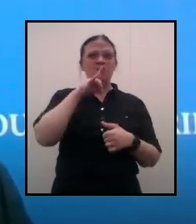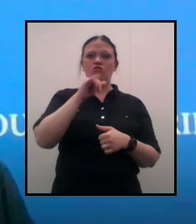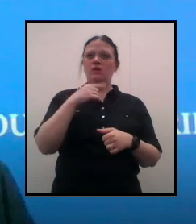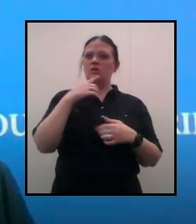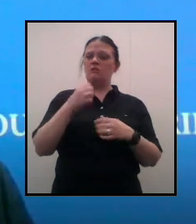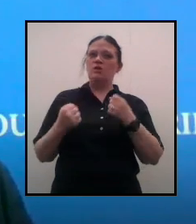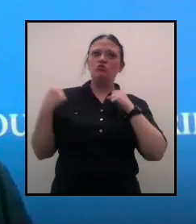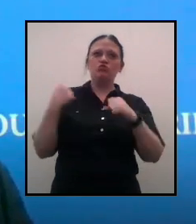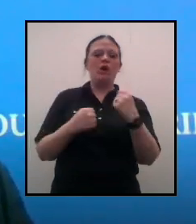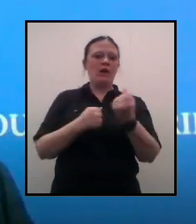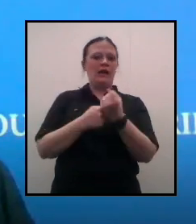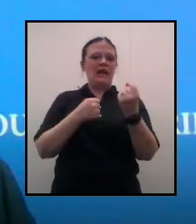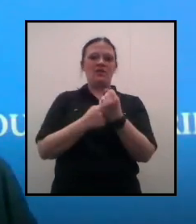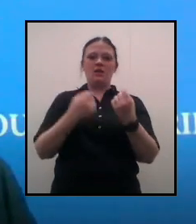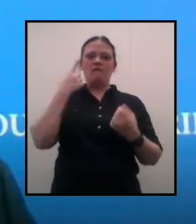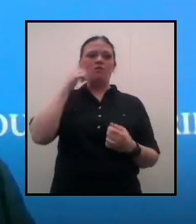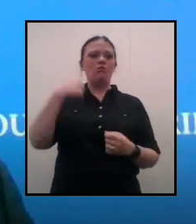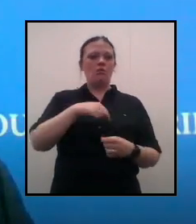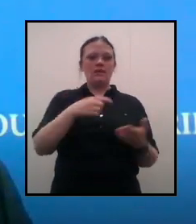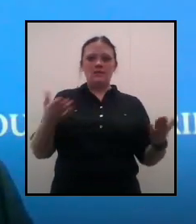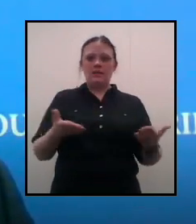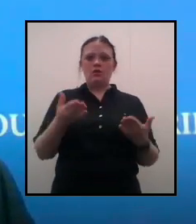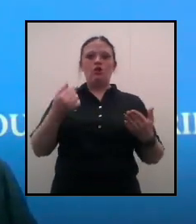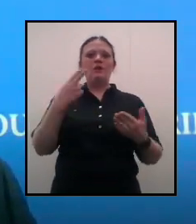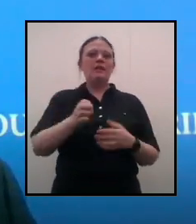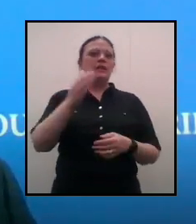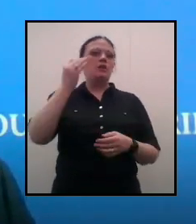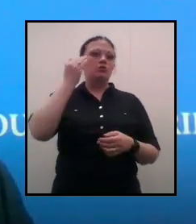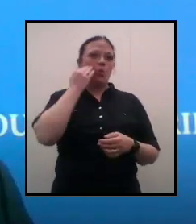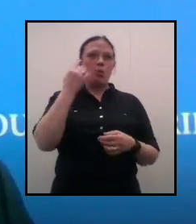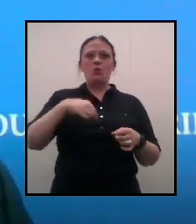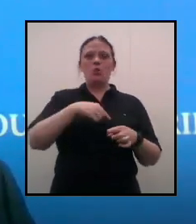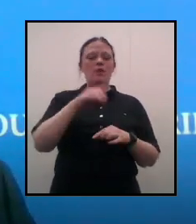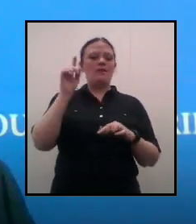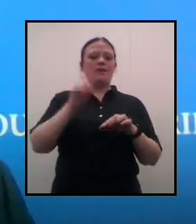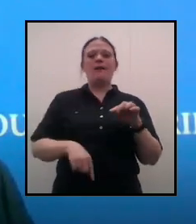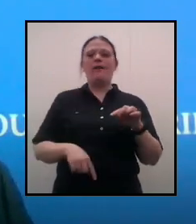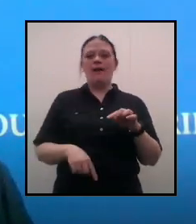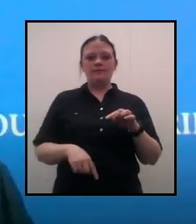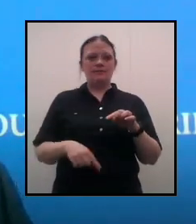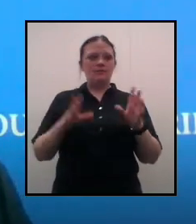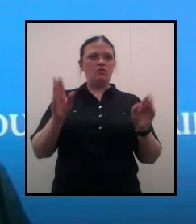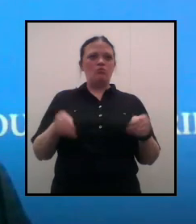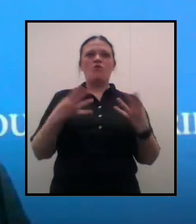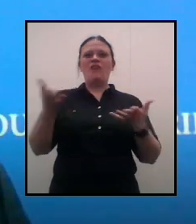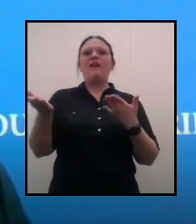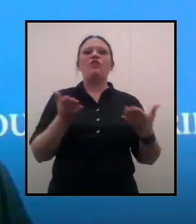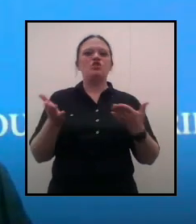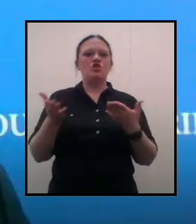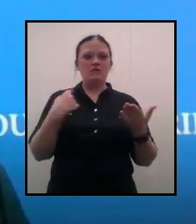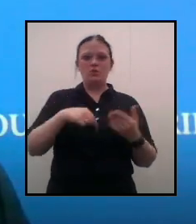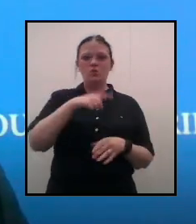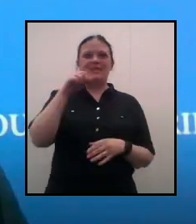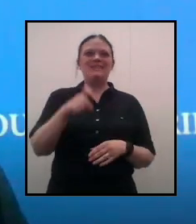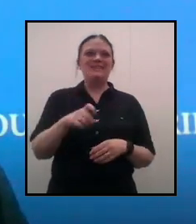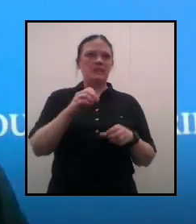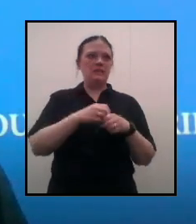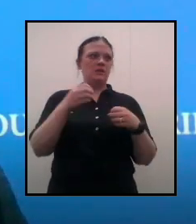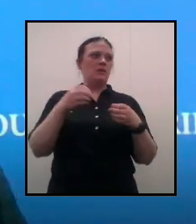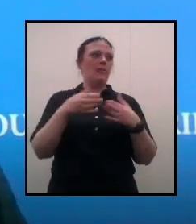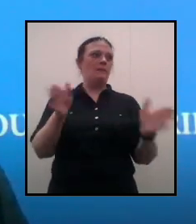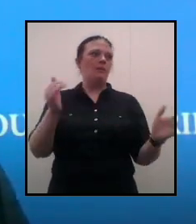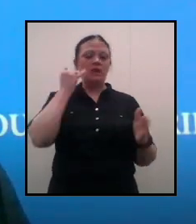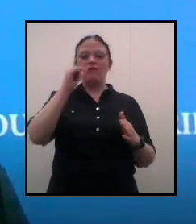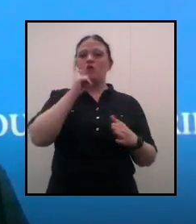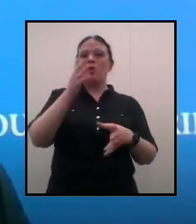strong advocate for us here. He knows that we cannot provide the services that we need to in the public if we don't